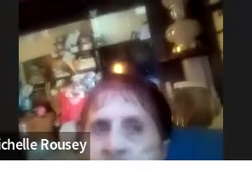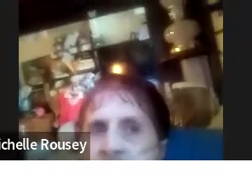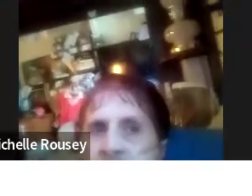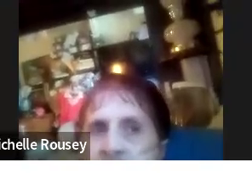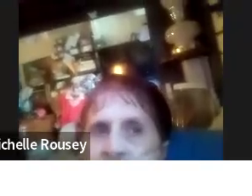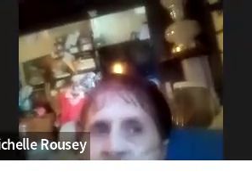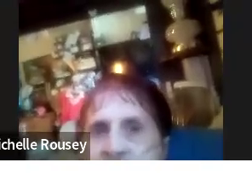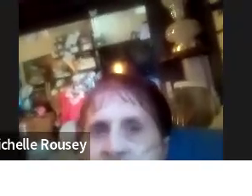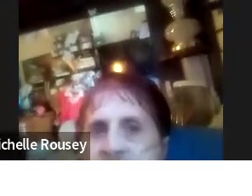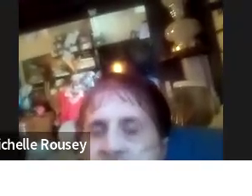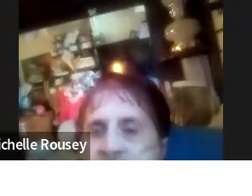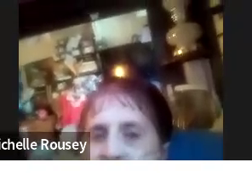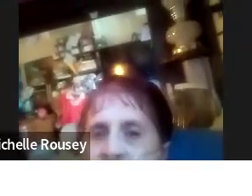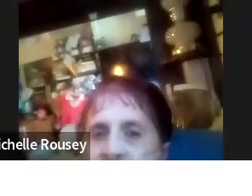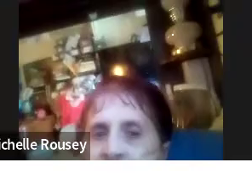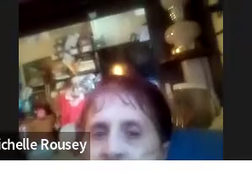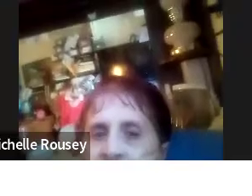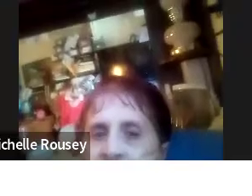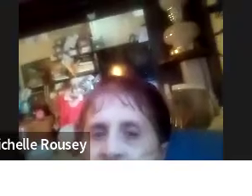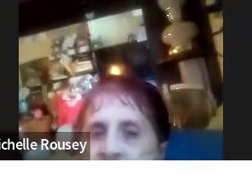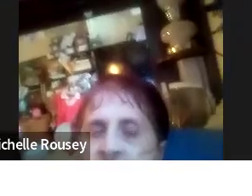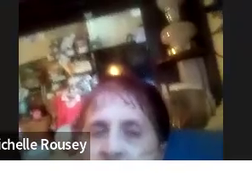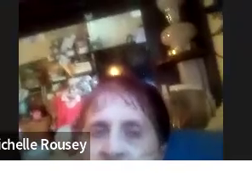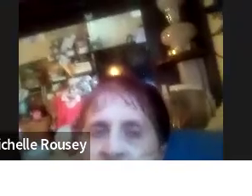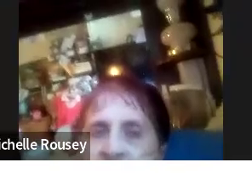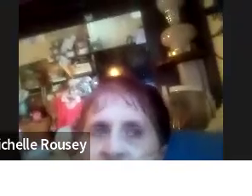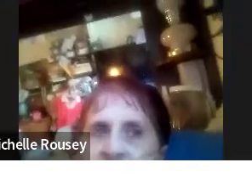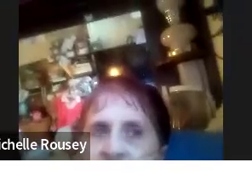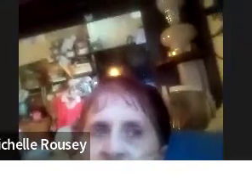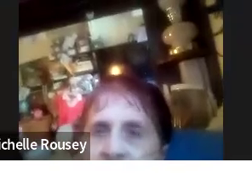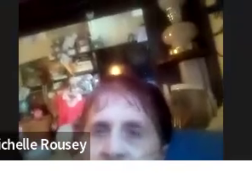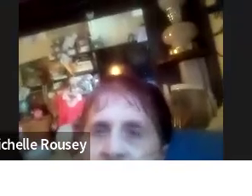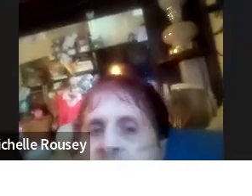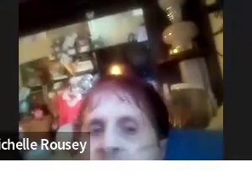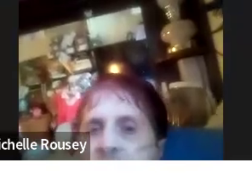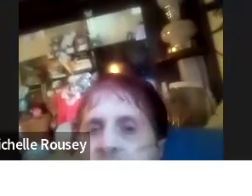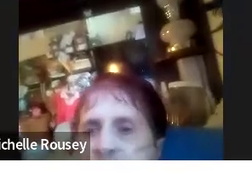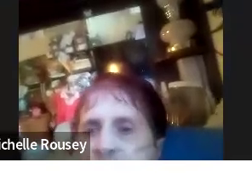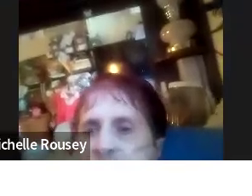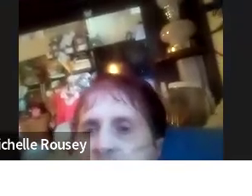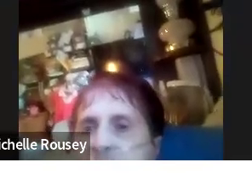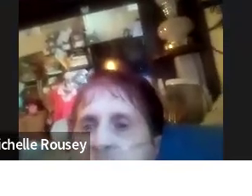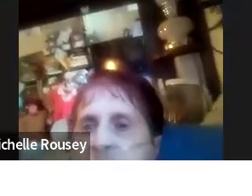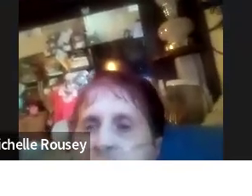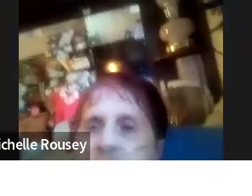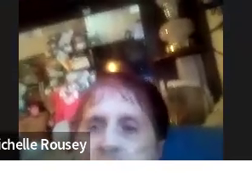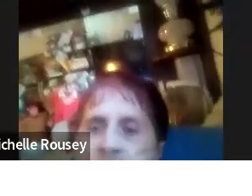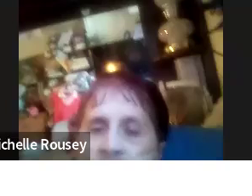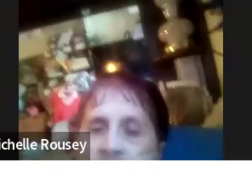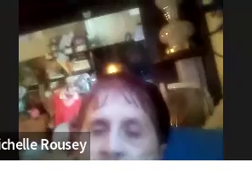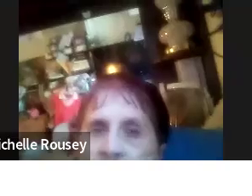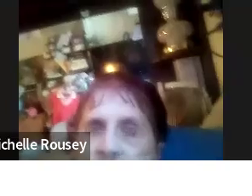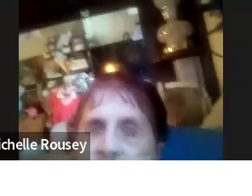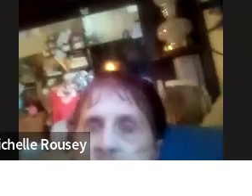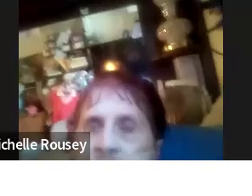seniors who are still kind of, you know, if they don't see it on a flyer or something else, that we remember